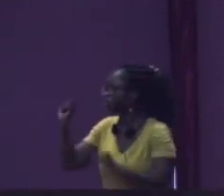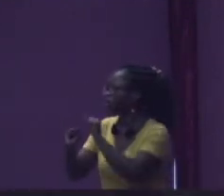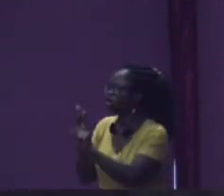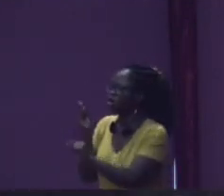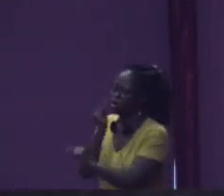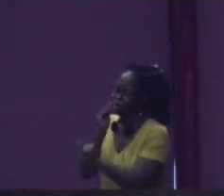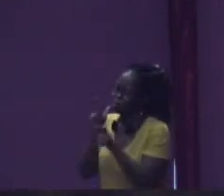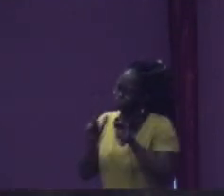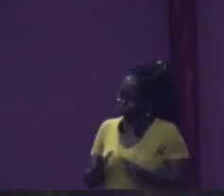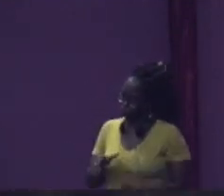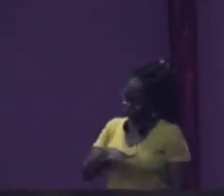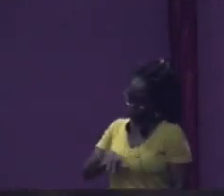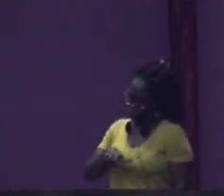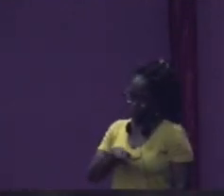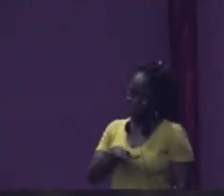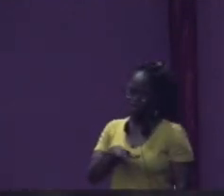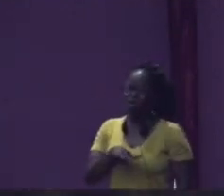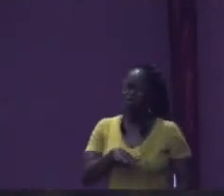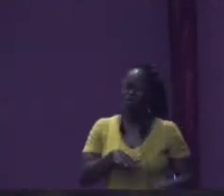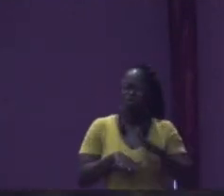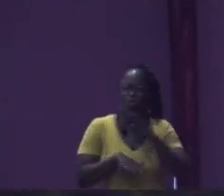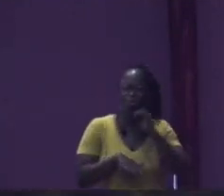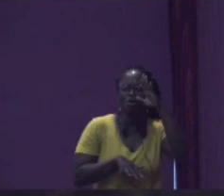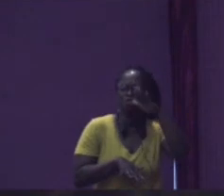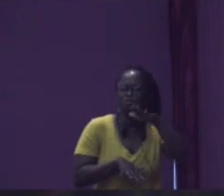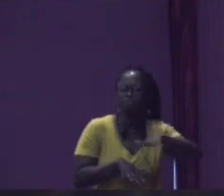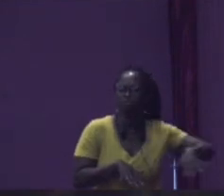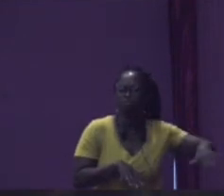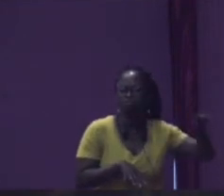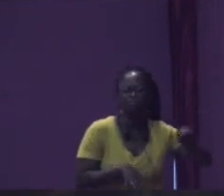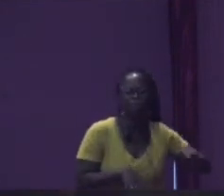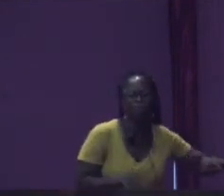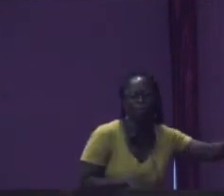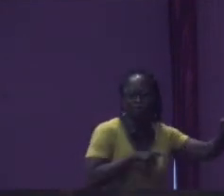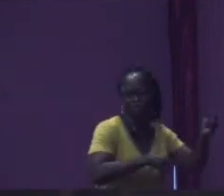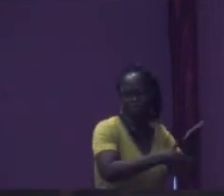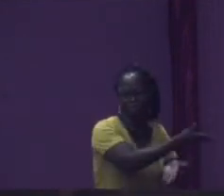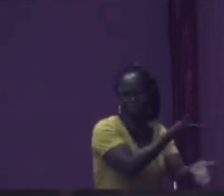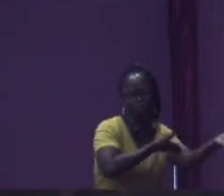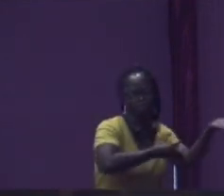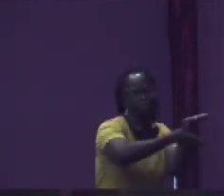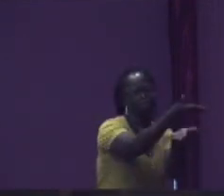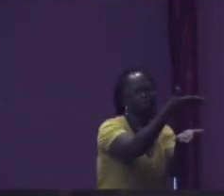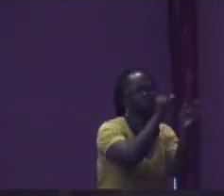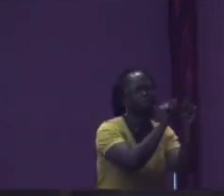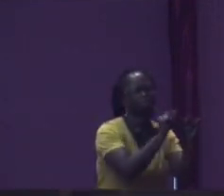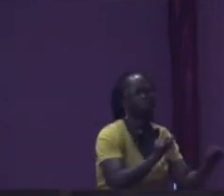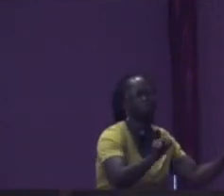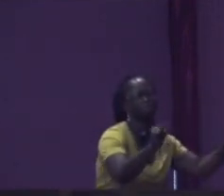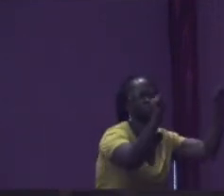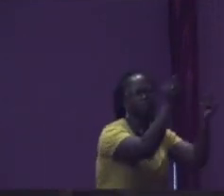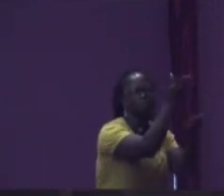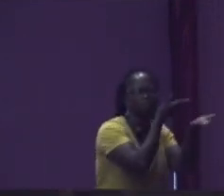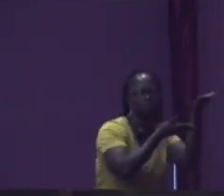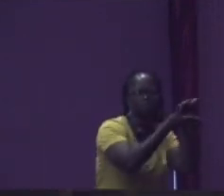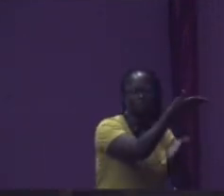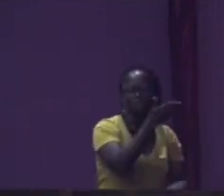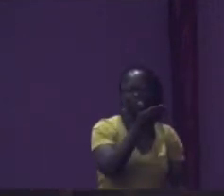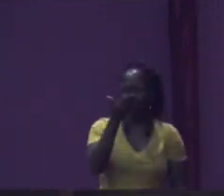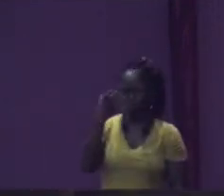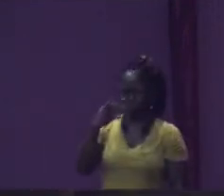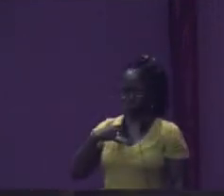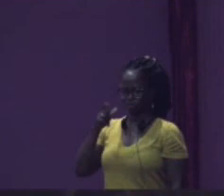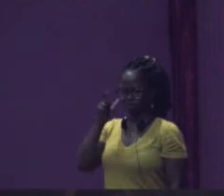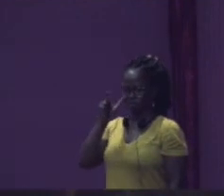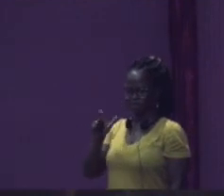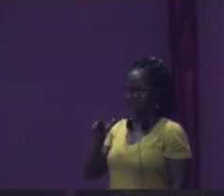que aqui localmente, que outros saberes a gente está interagindo. E eu acho que de uma forma também bastante interessante você